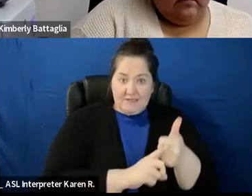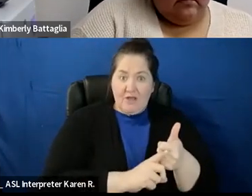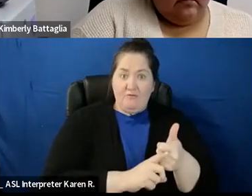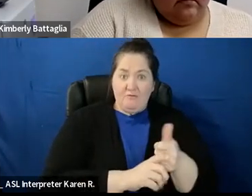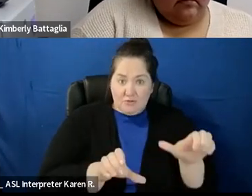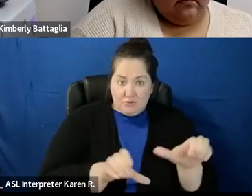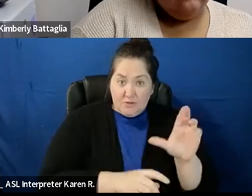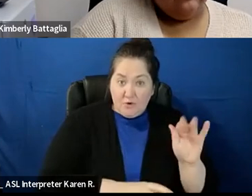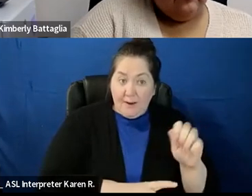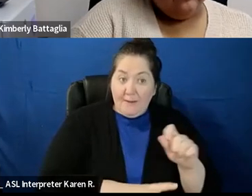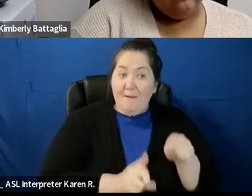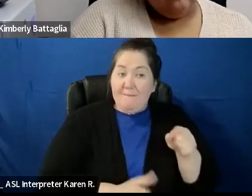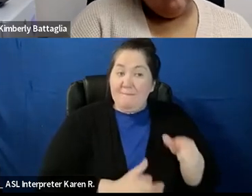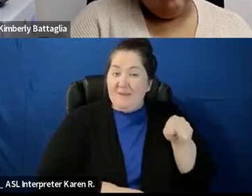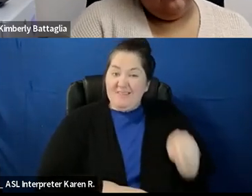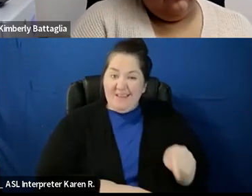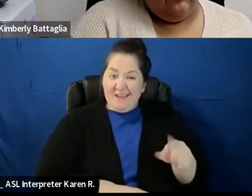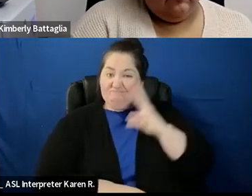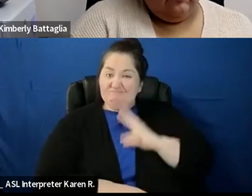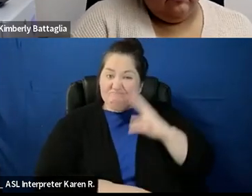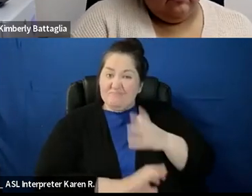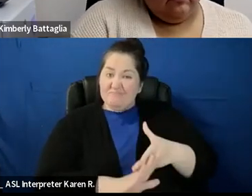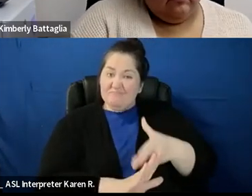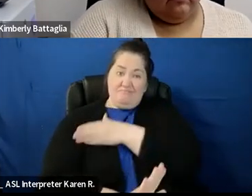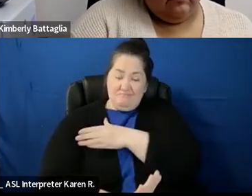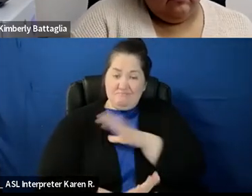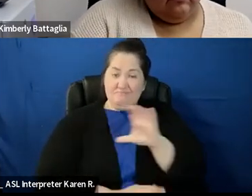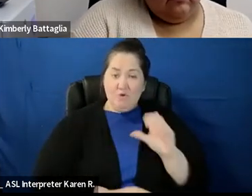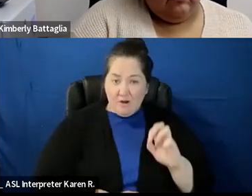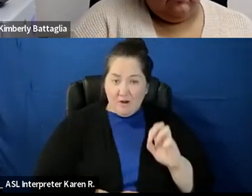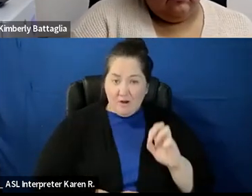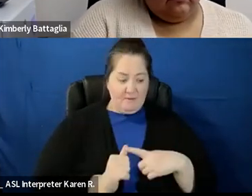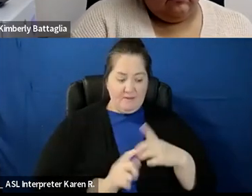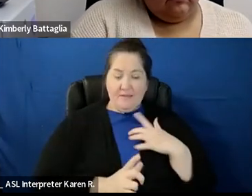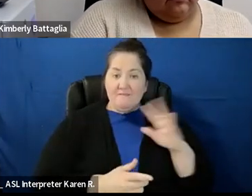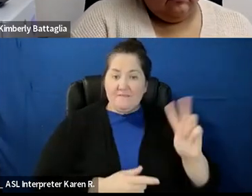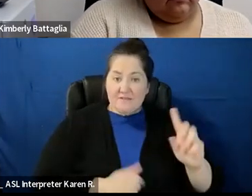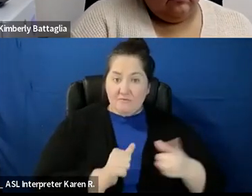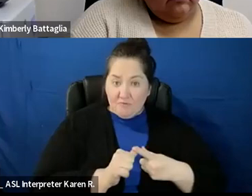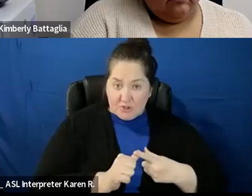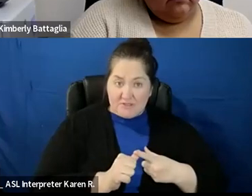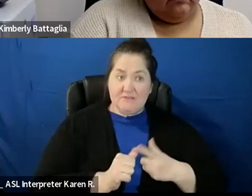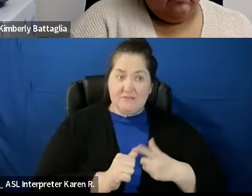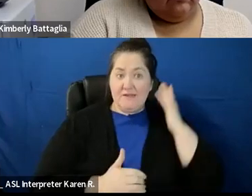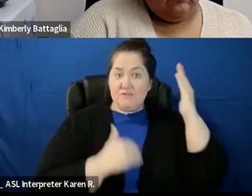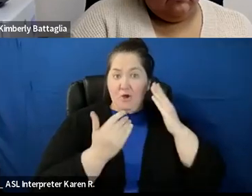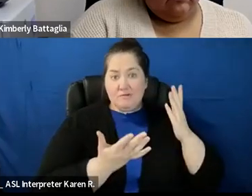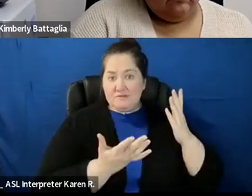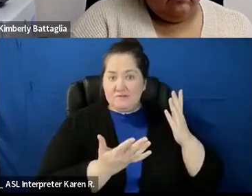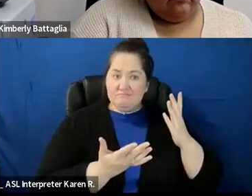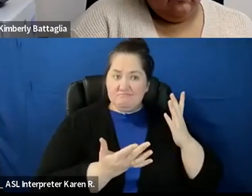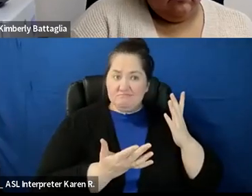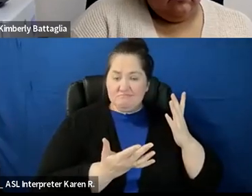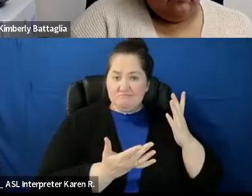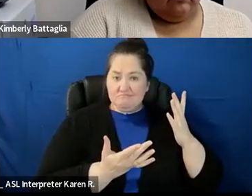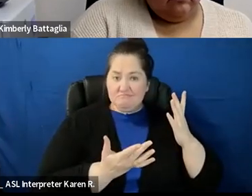victim? Did they not speak out? And were they a victim from an adult? And then it's there's just so